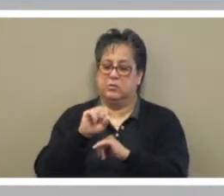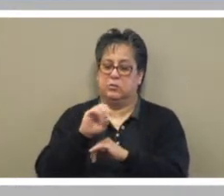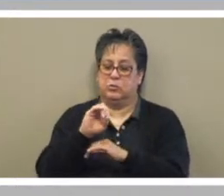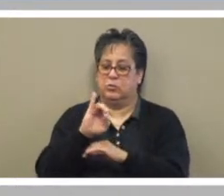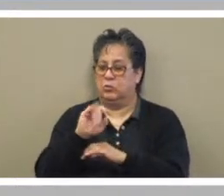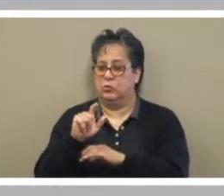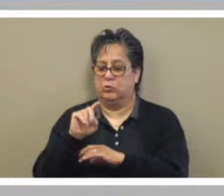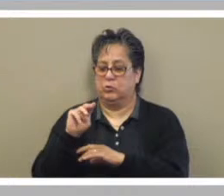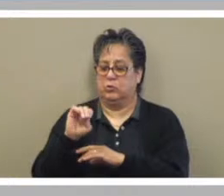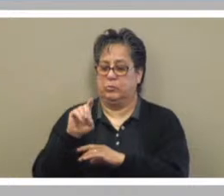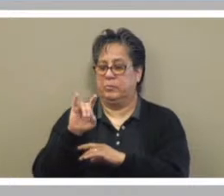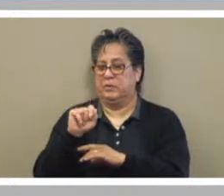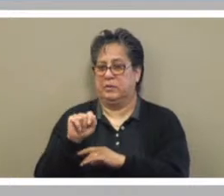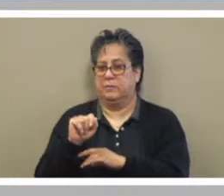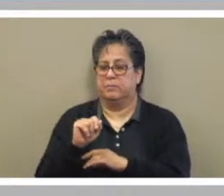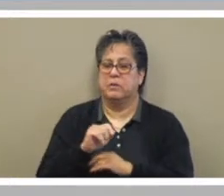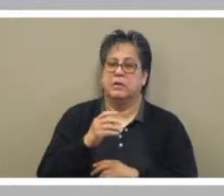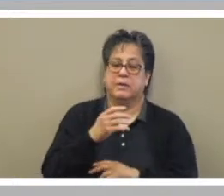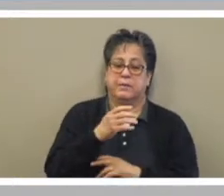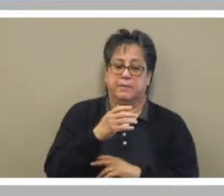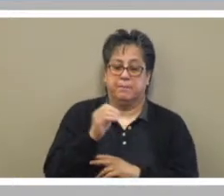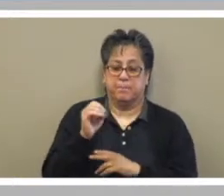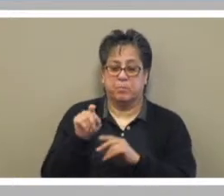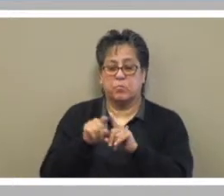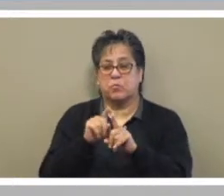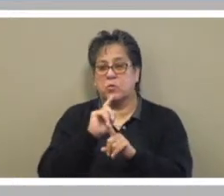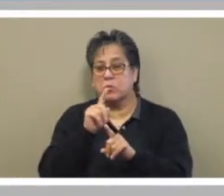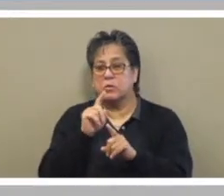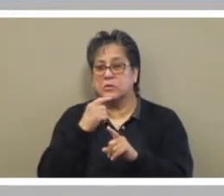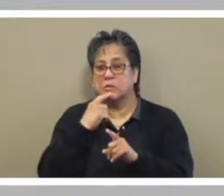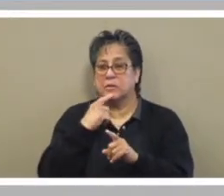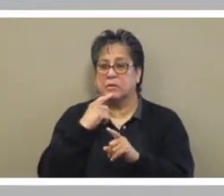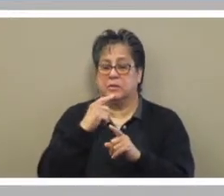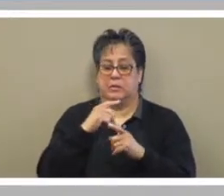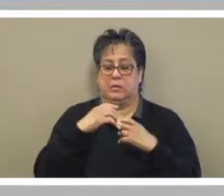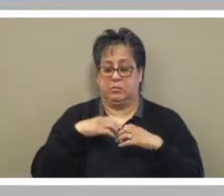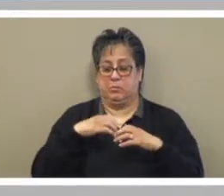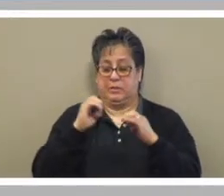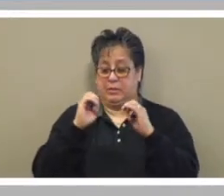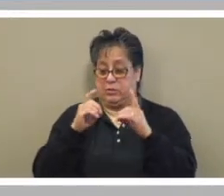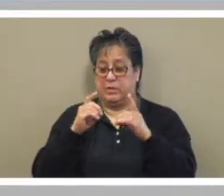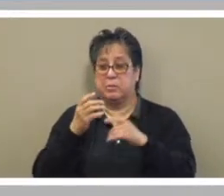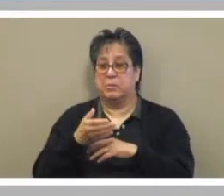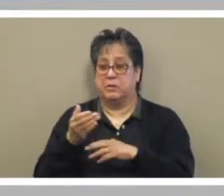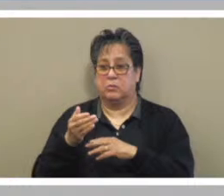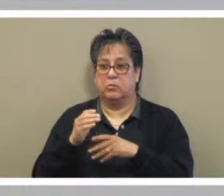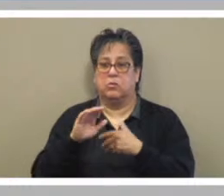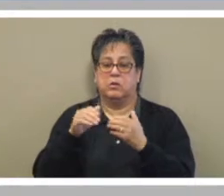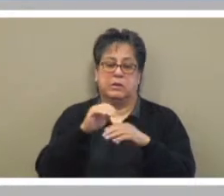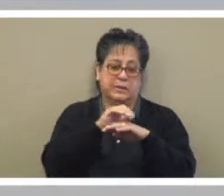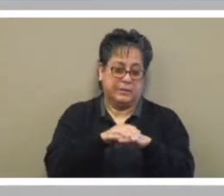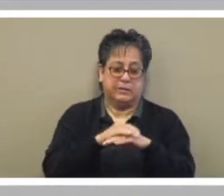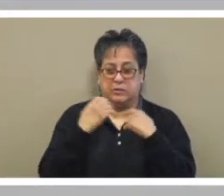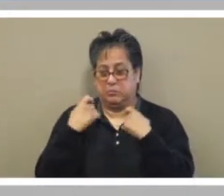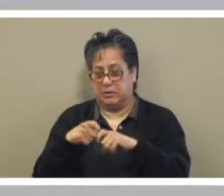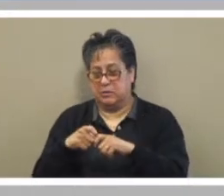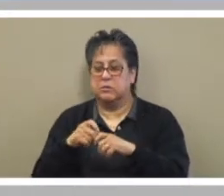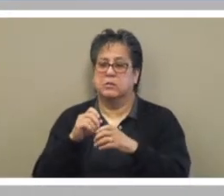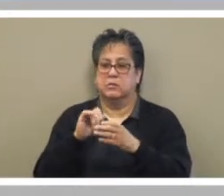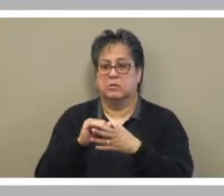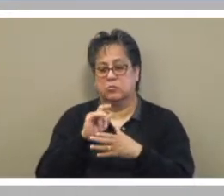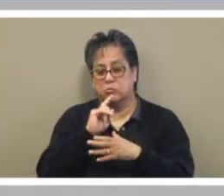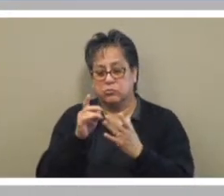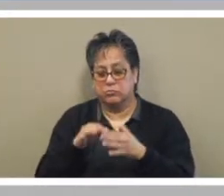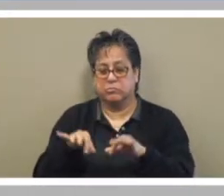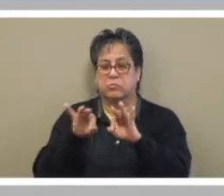media and social media throughout. And I just really want to point out that our customer education materials are all created in English and Spanish. And I think that's